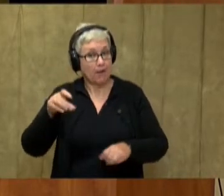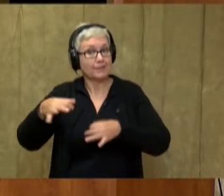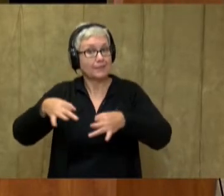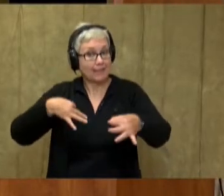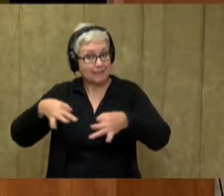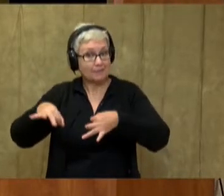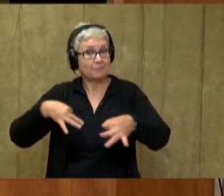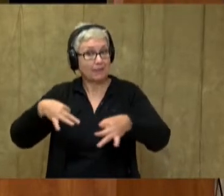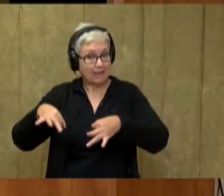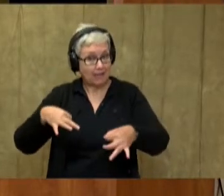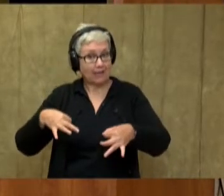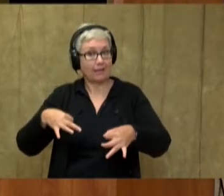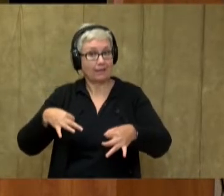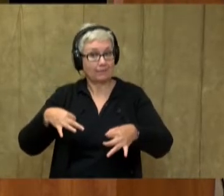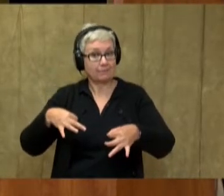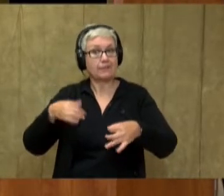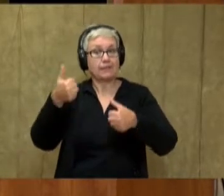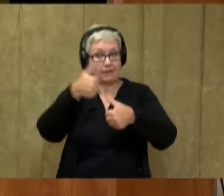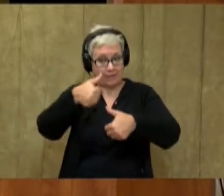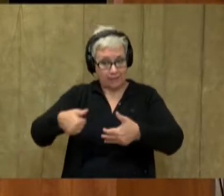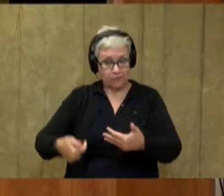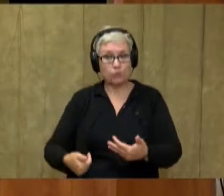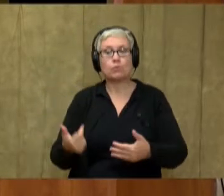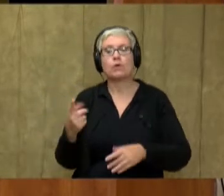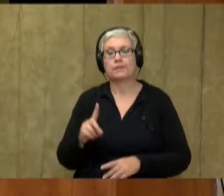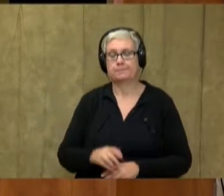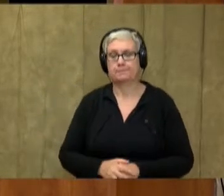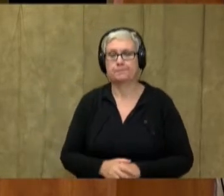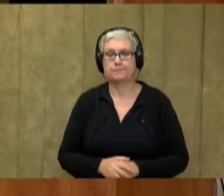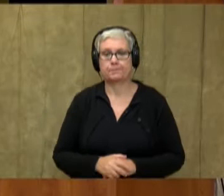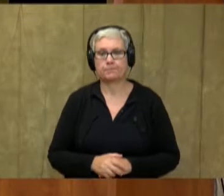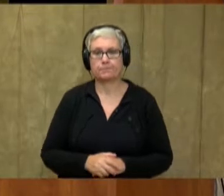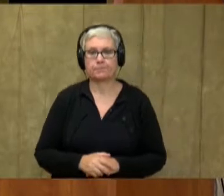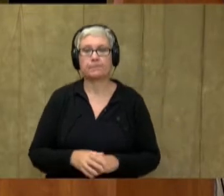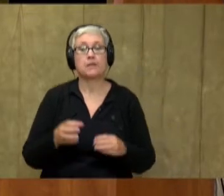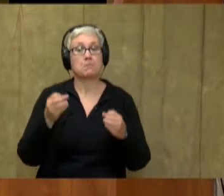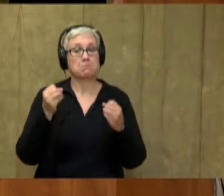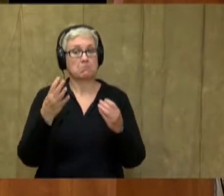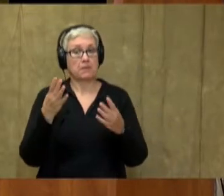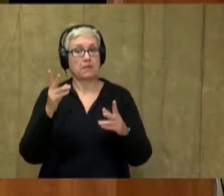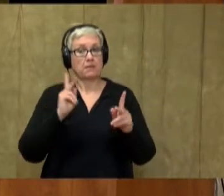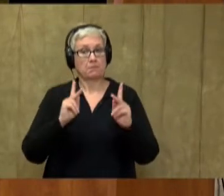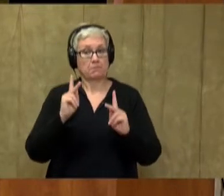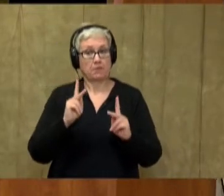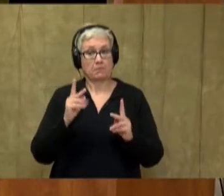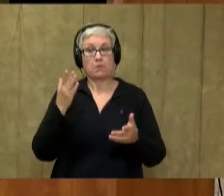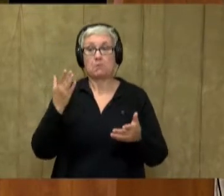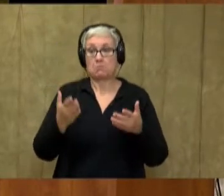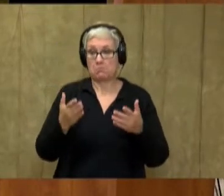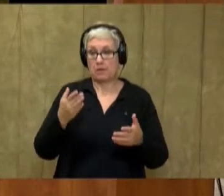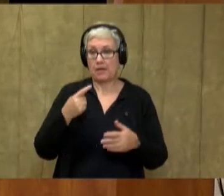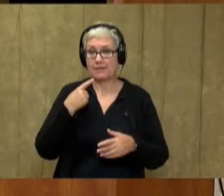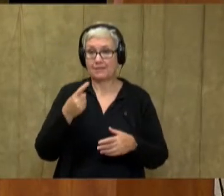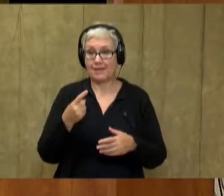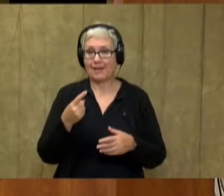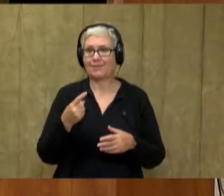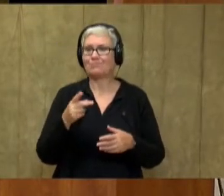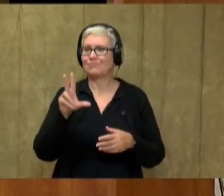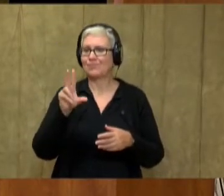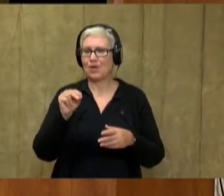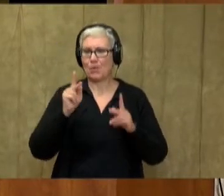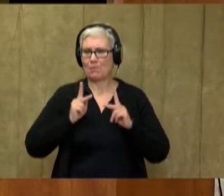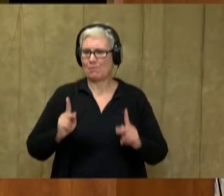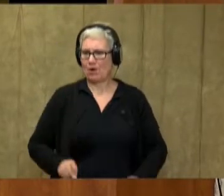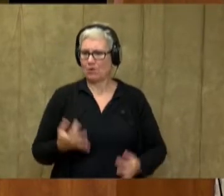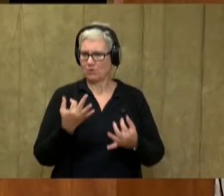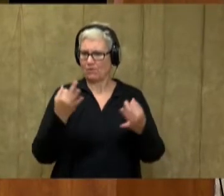prior to. The counter argument in this is many people might say that uniforms take away from personal freedom. This is